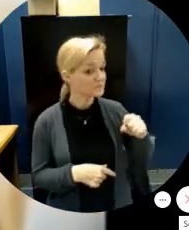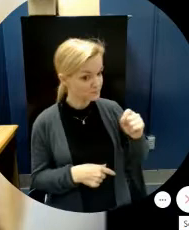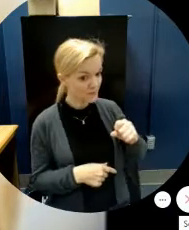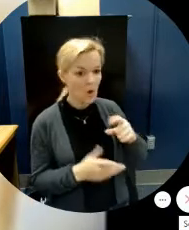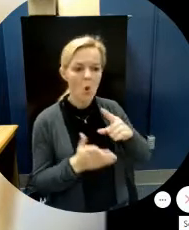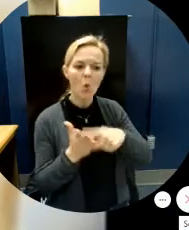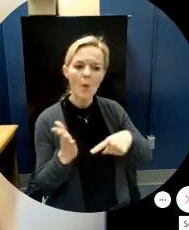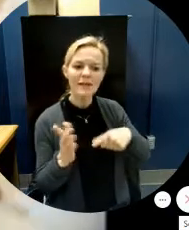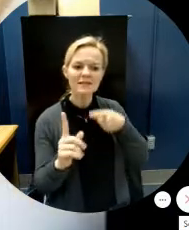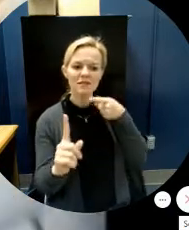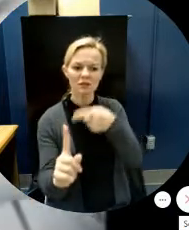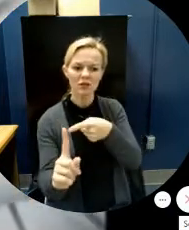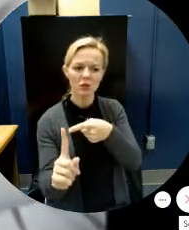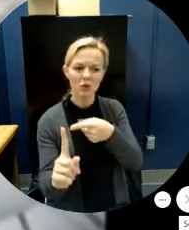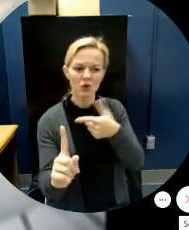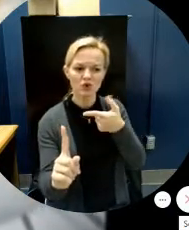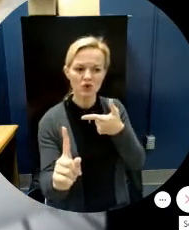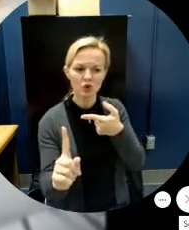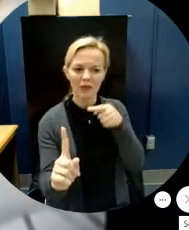at?